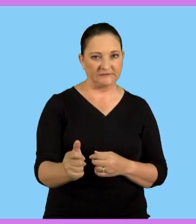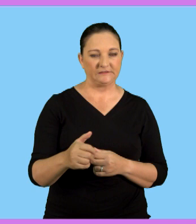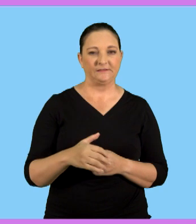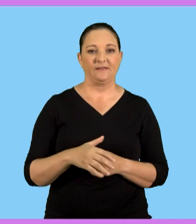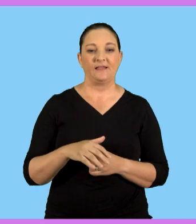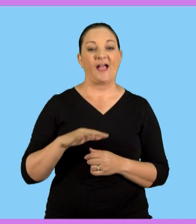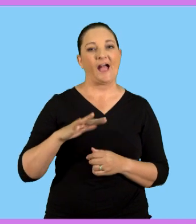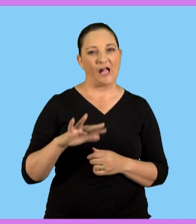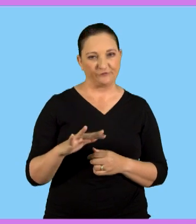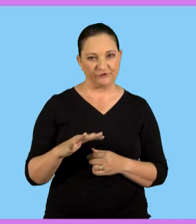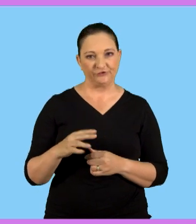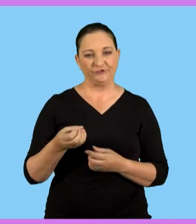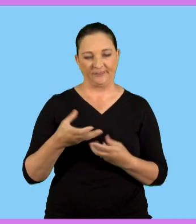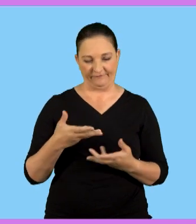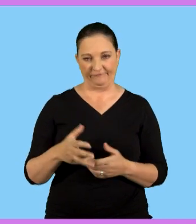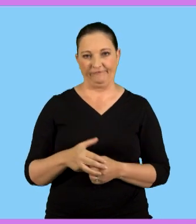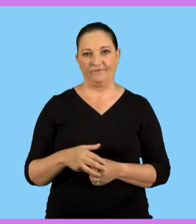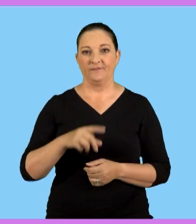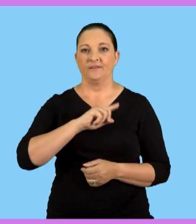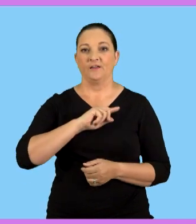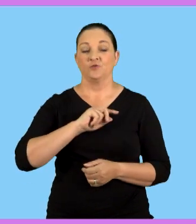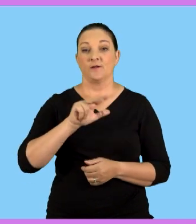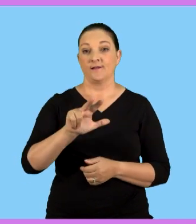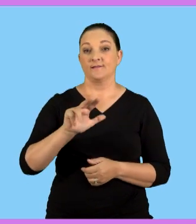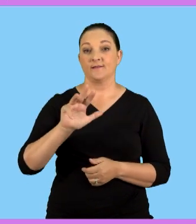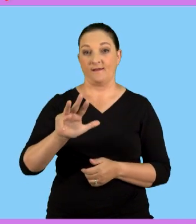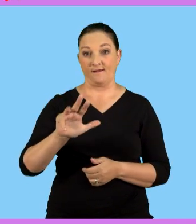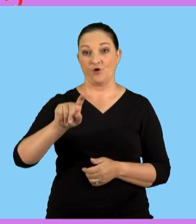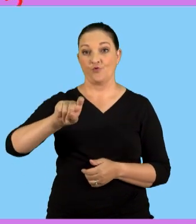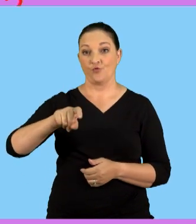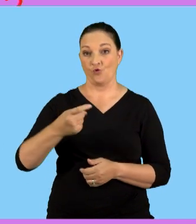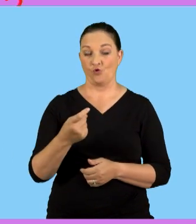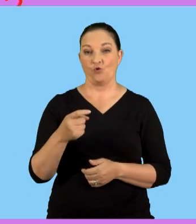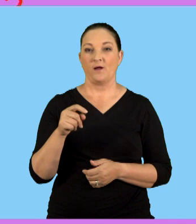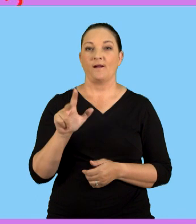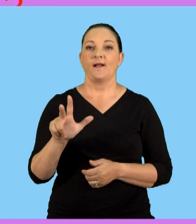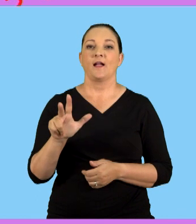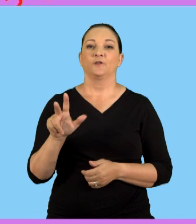average speed in kilometers per hour. So that will be